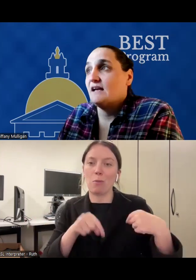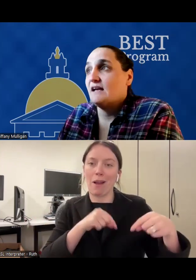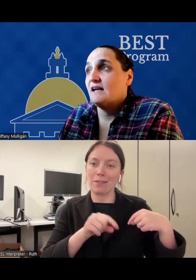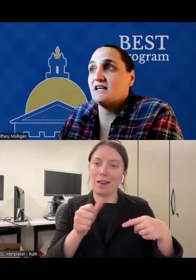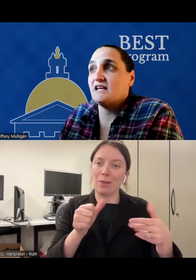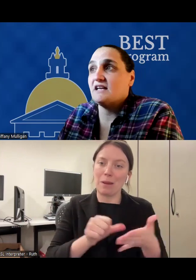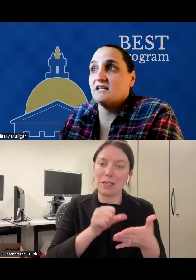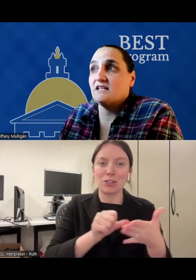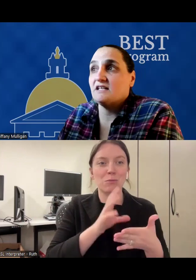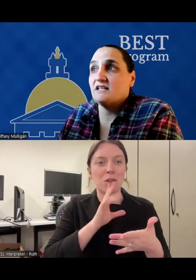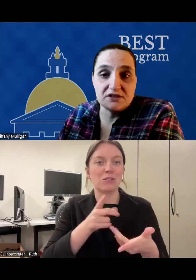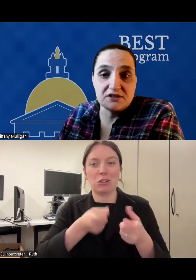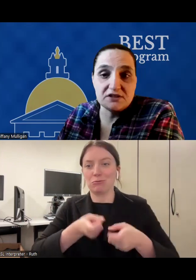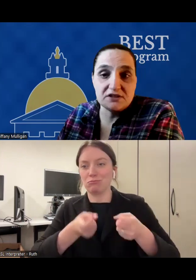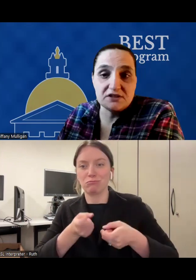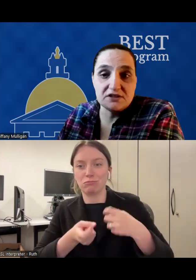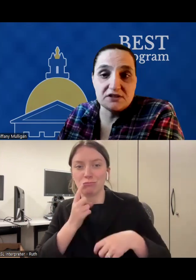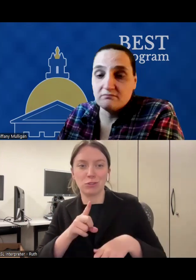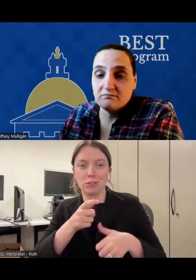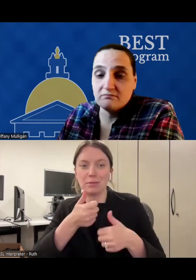this will change for each